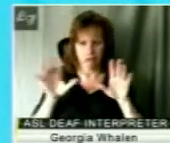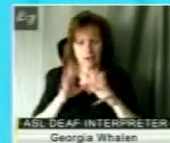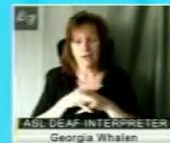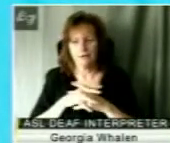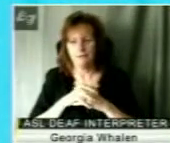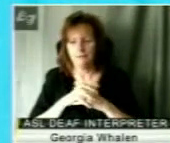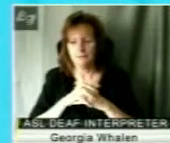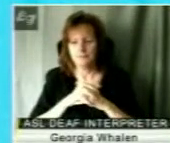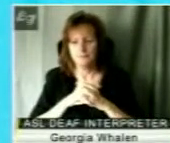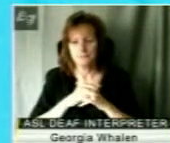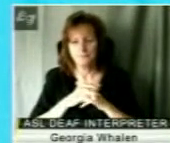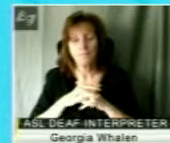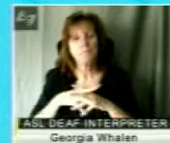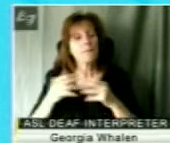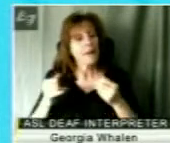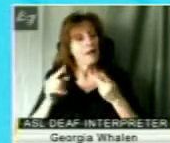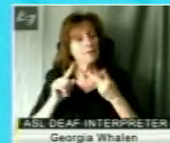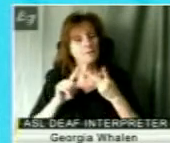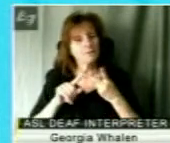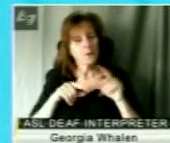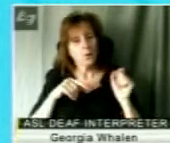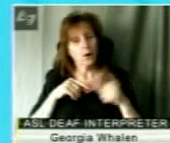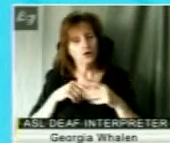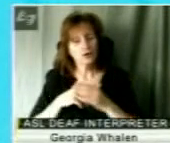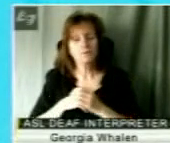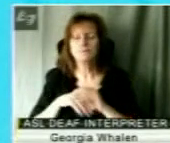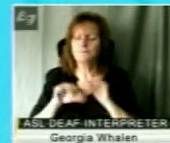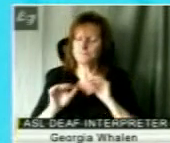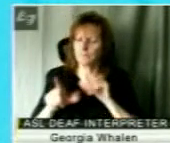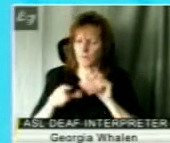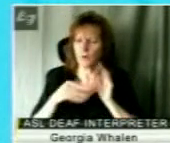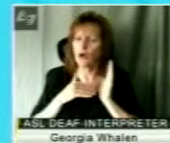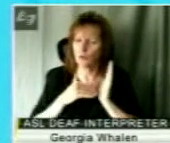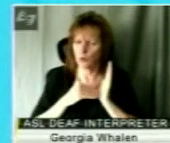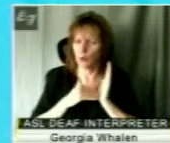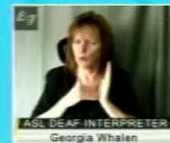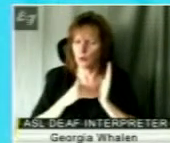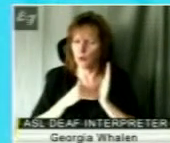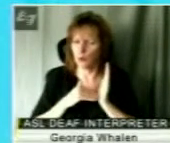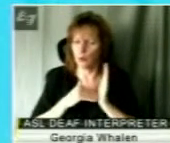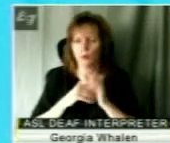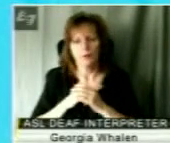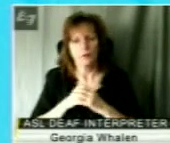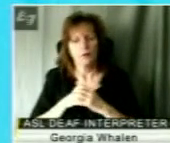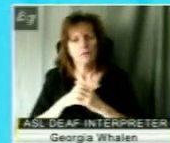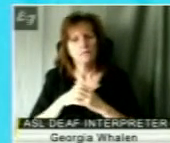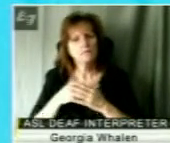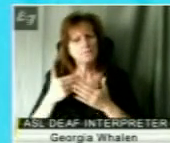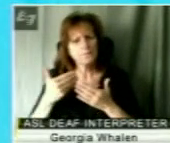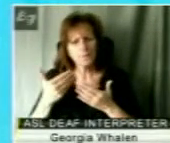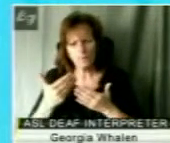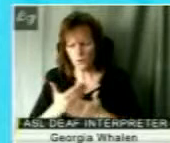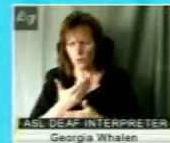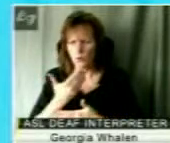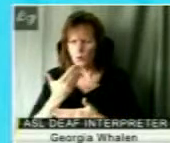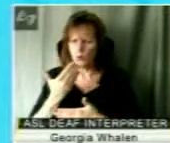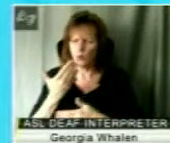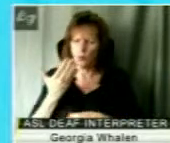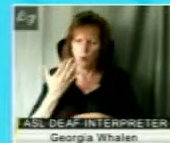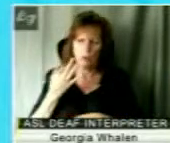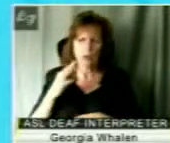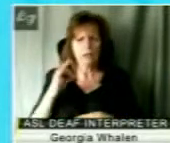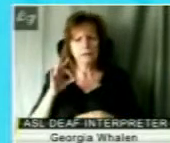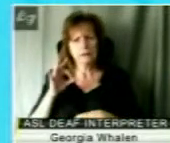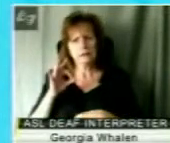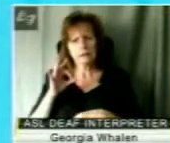you. And for the follow-up, I was just wanted to ask Dr. Richardson about the new cases that we've seen, the 19 new